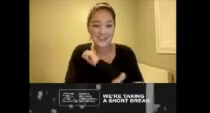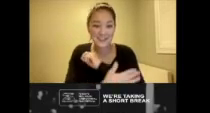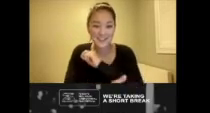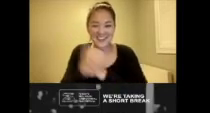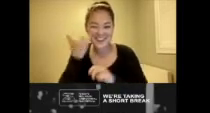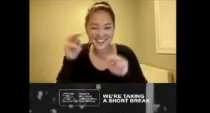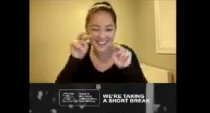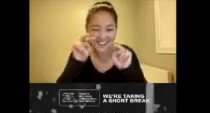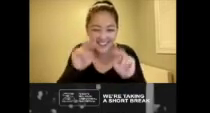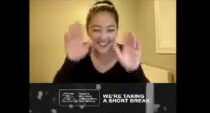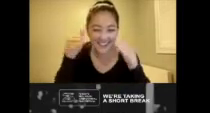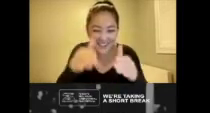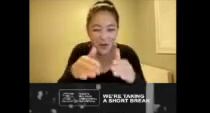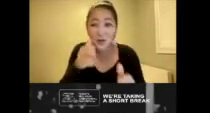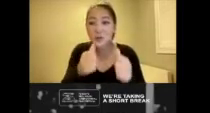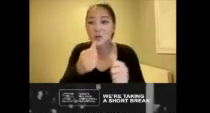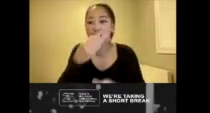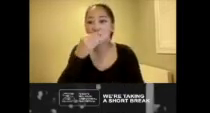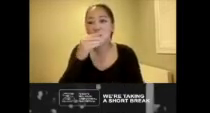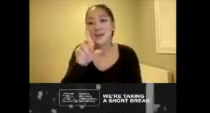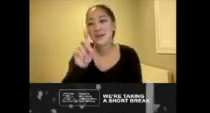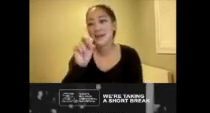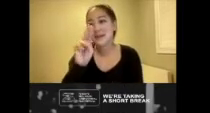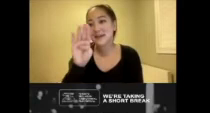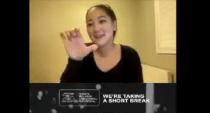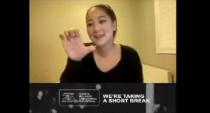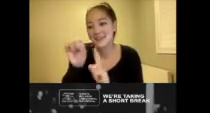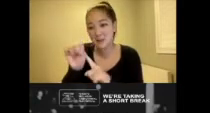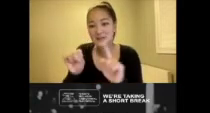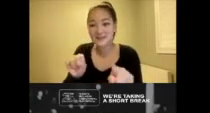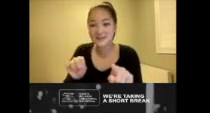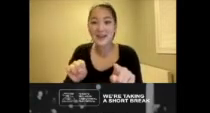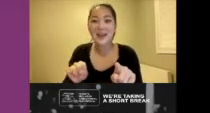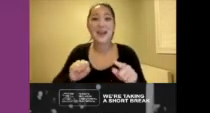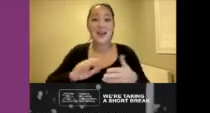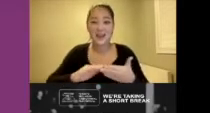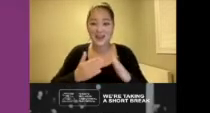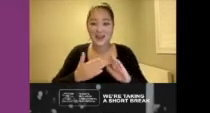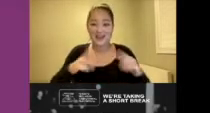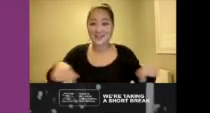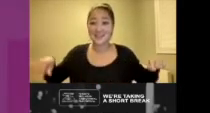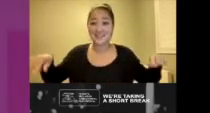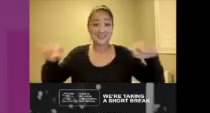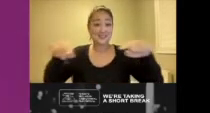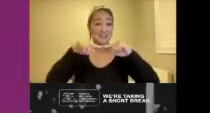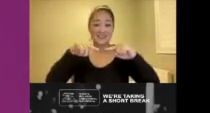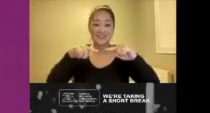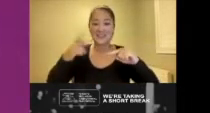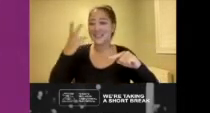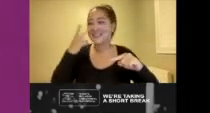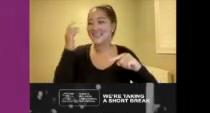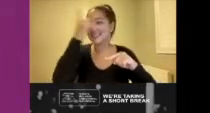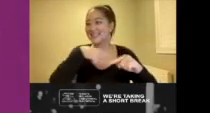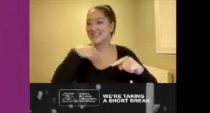that table. And the community center is this like oasis where they see friendly faces. There's